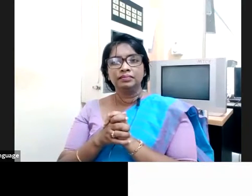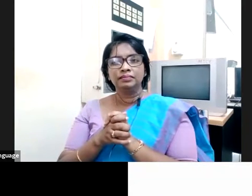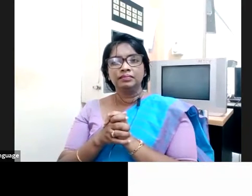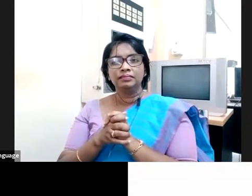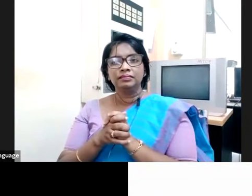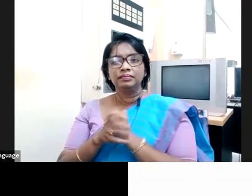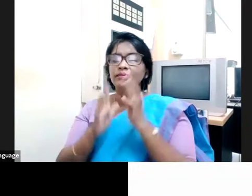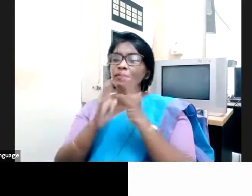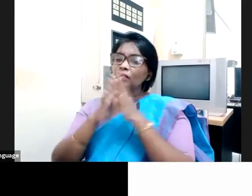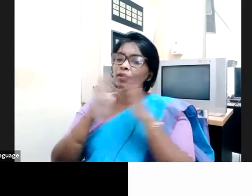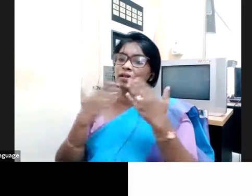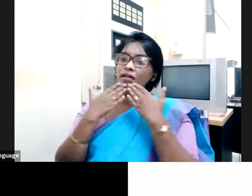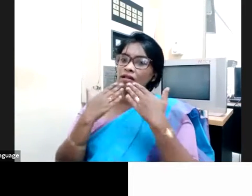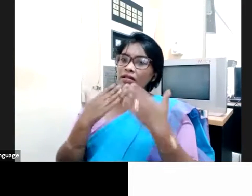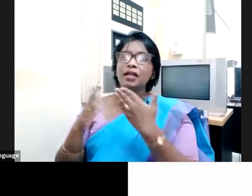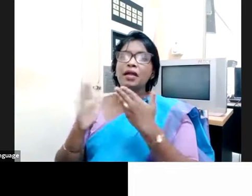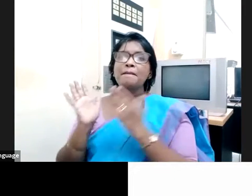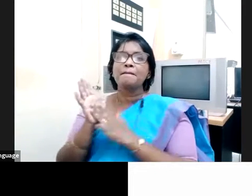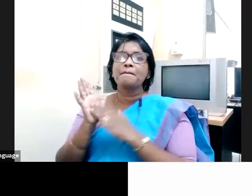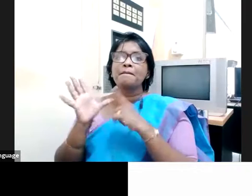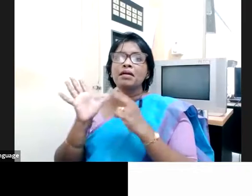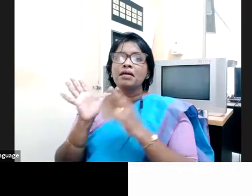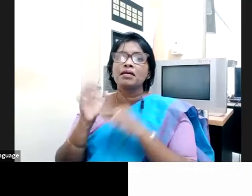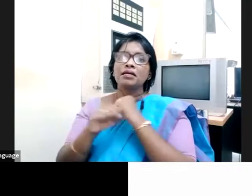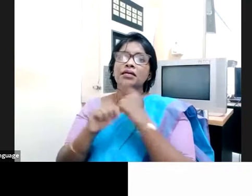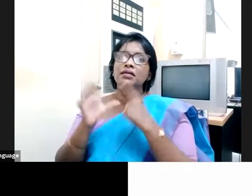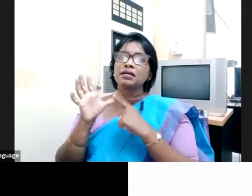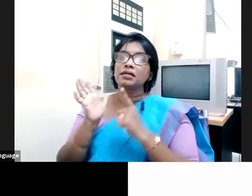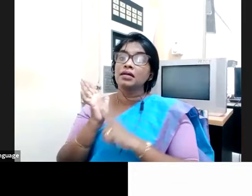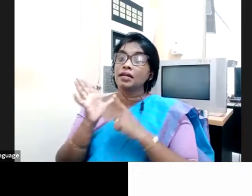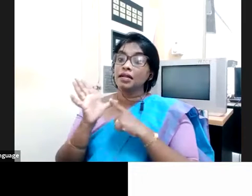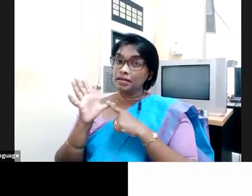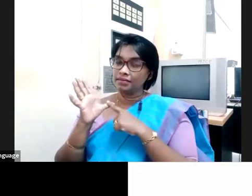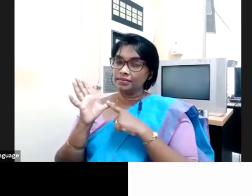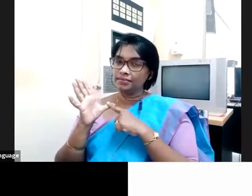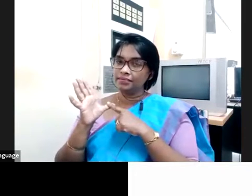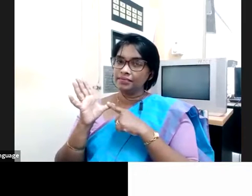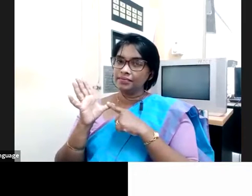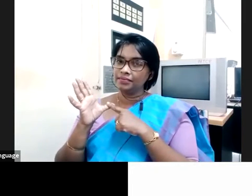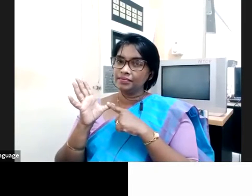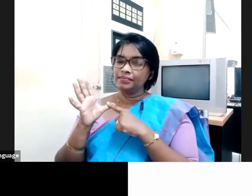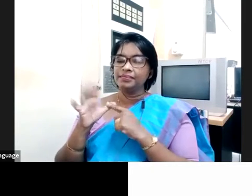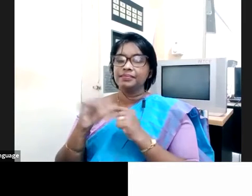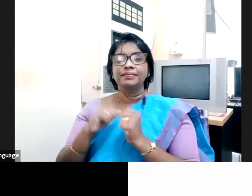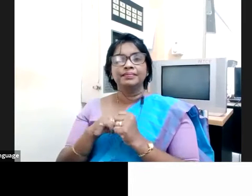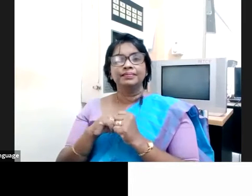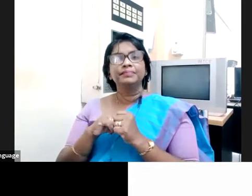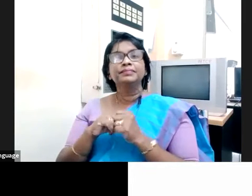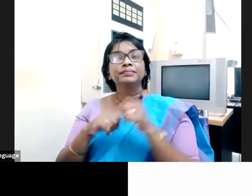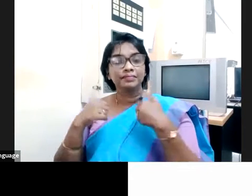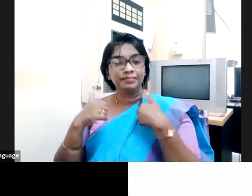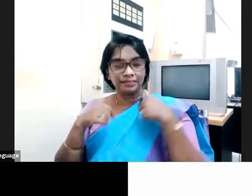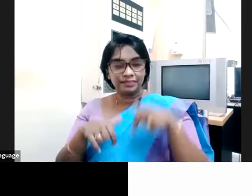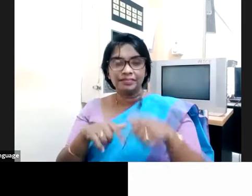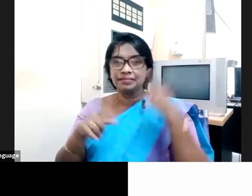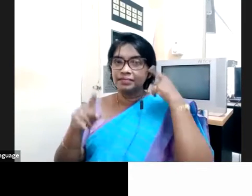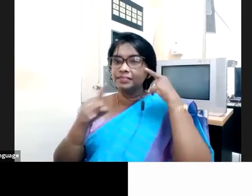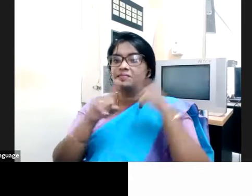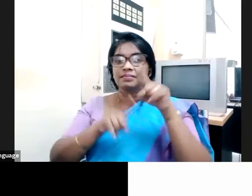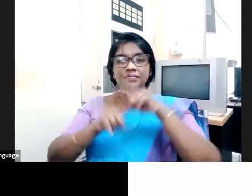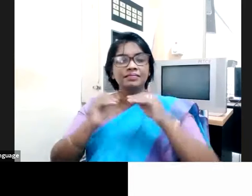that it has really accelerated the need to adapt and change faster. And I think what was changing